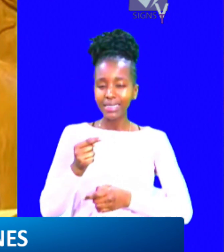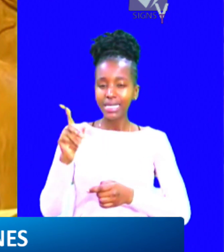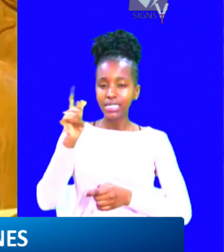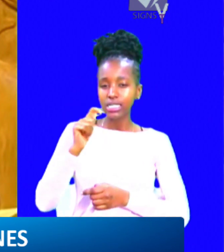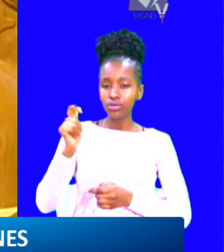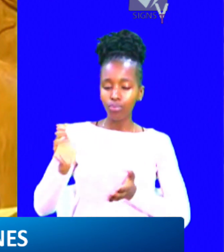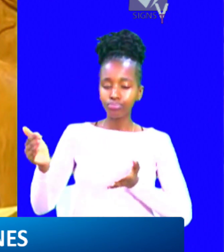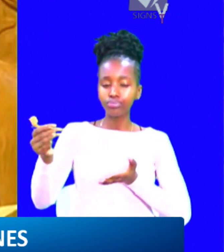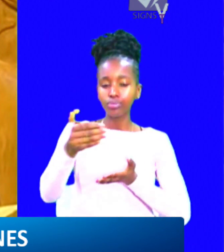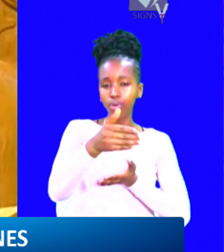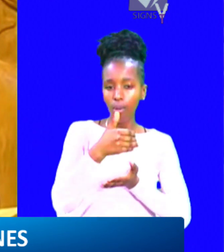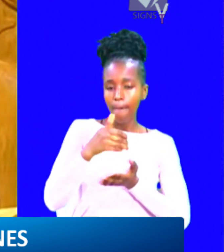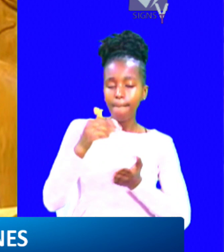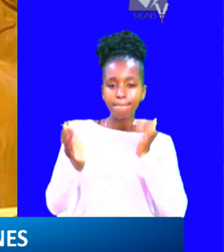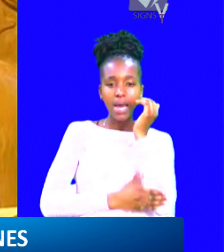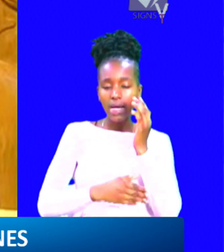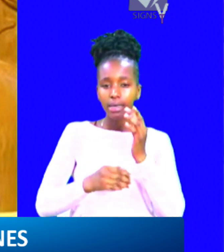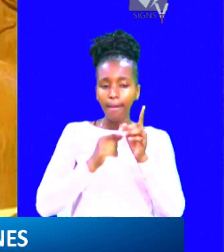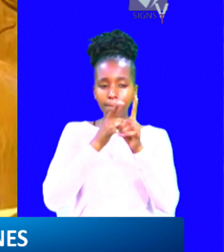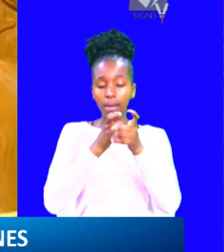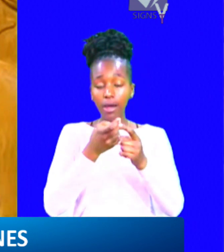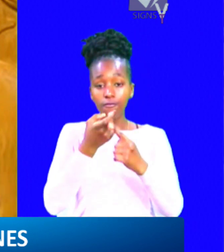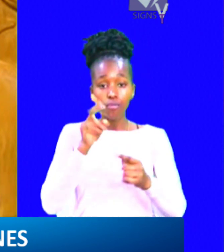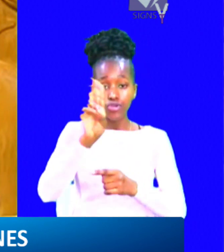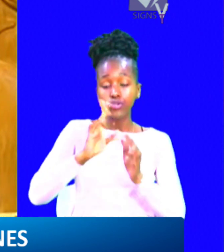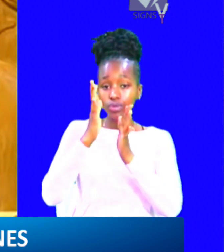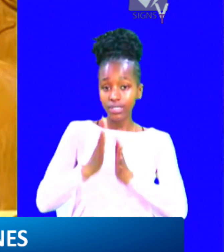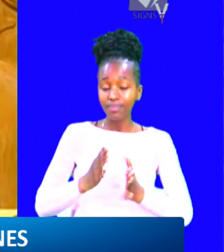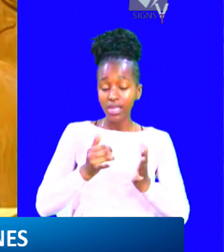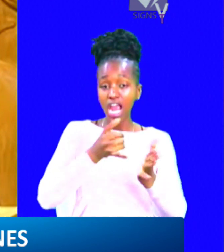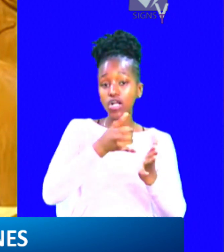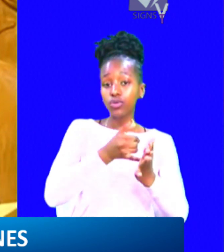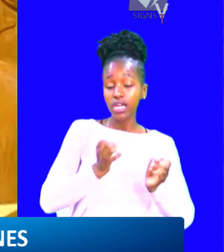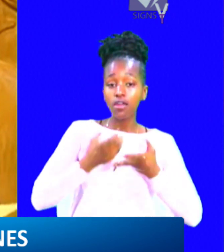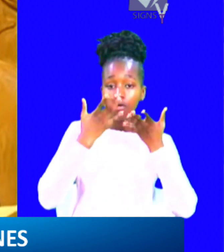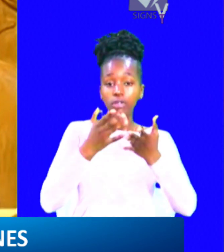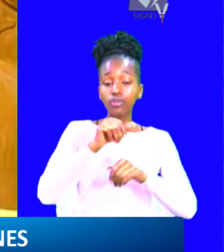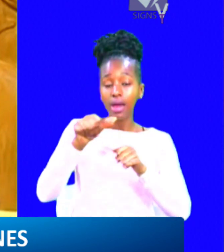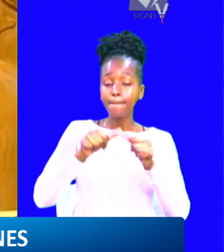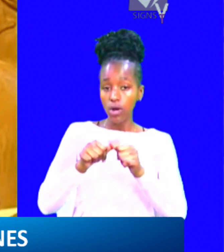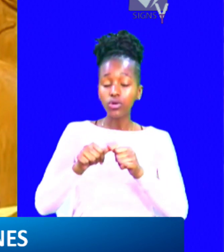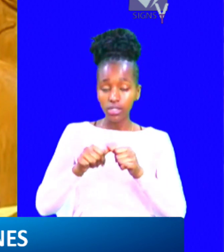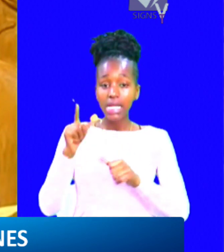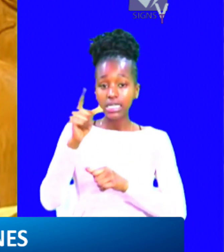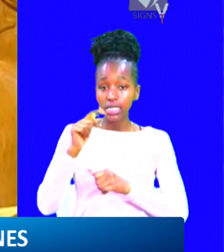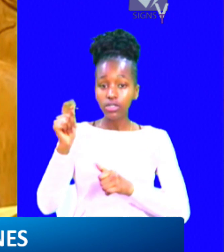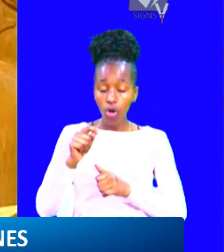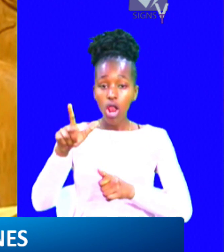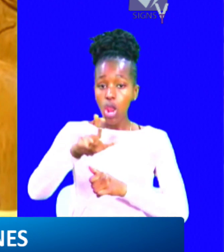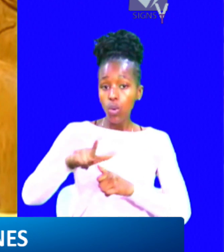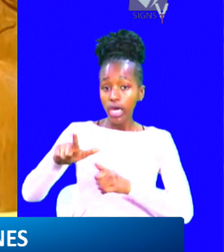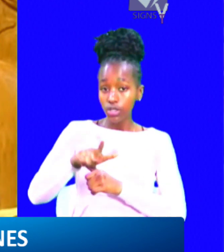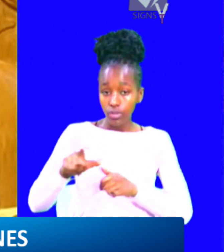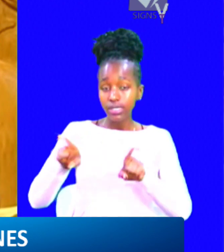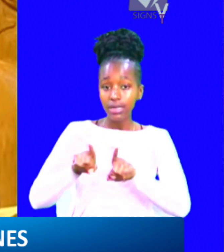amount of data on its users, including information about their device, location, and browsing